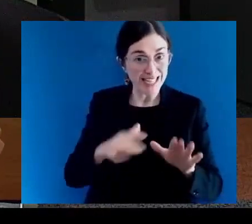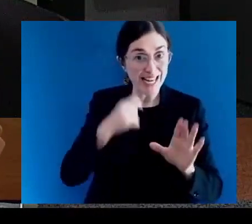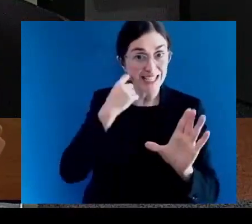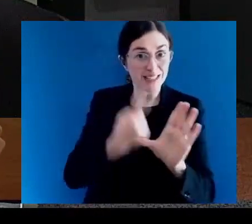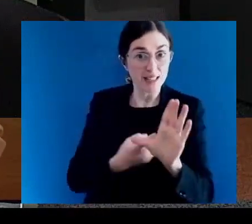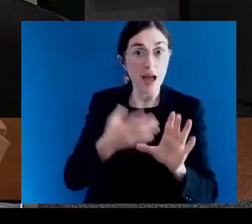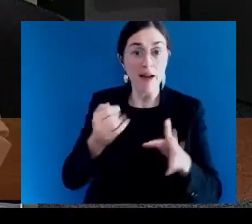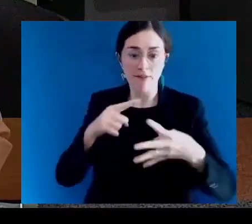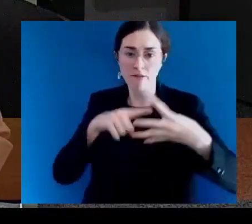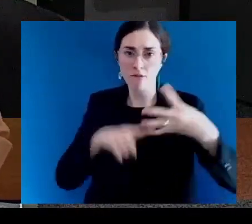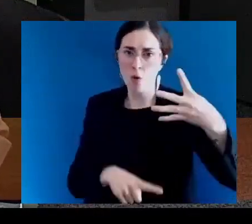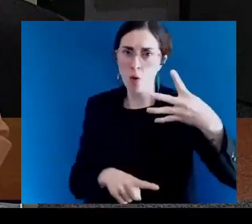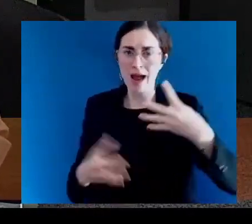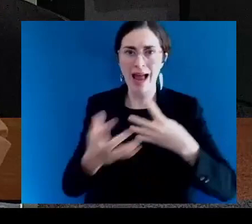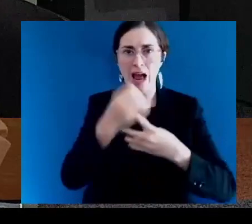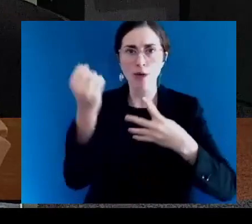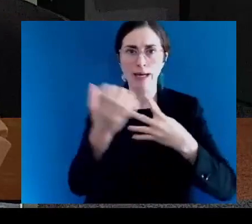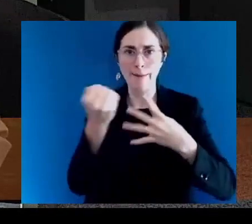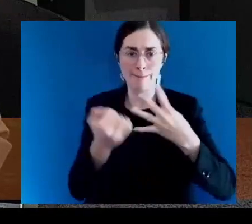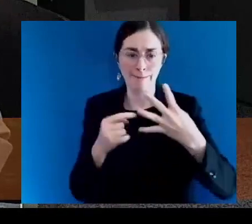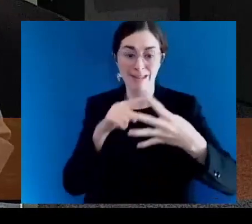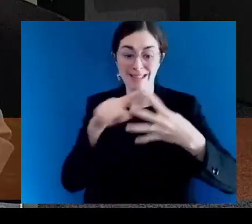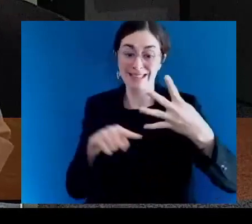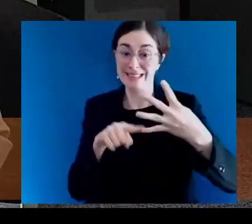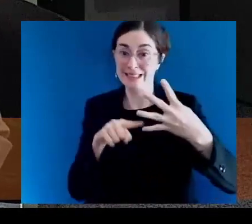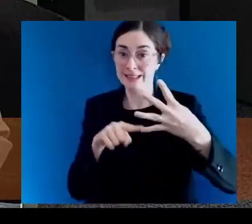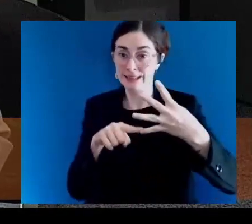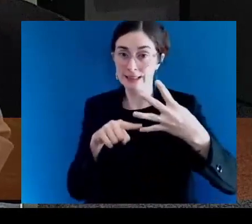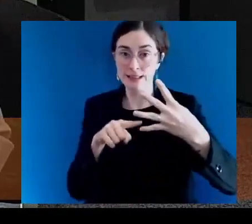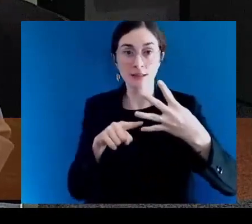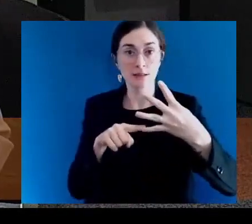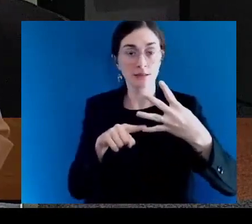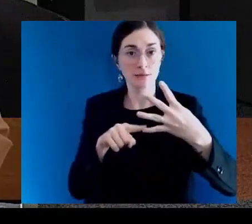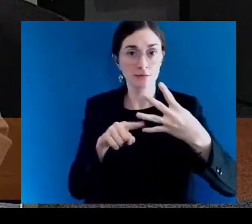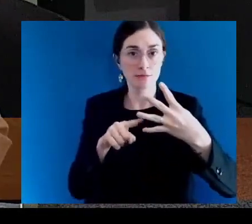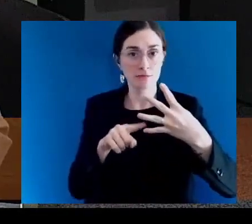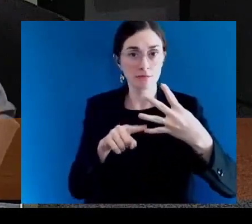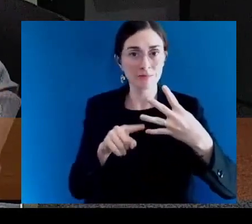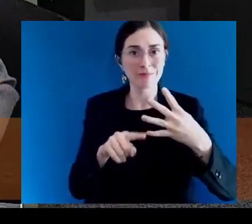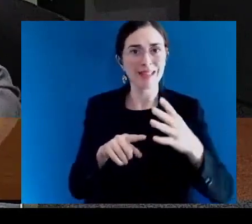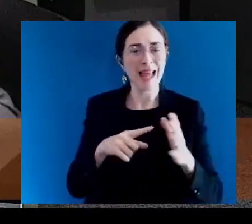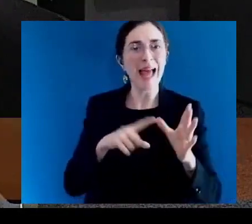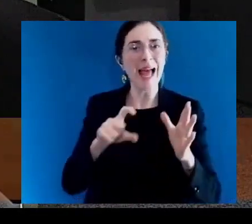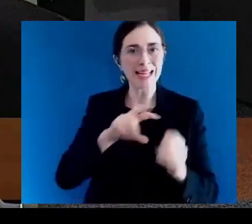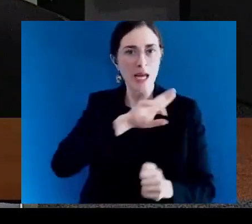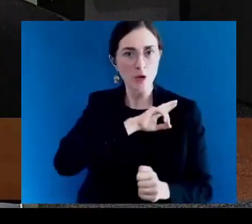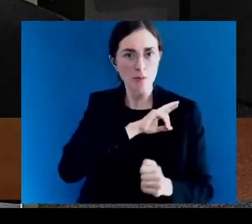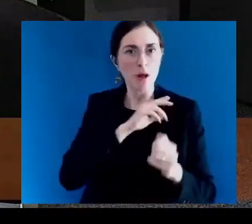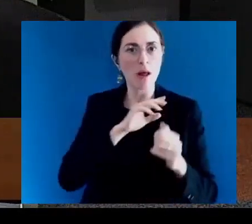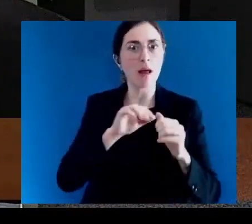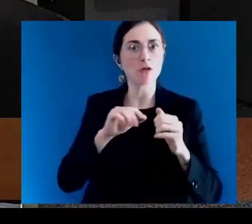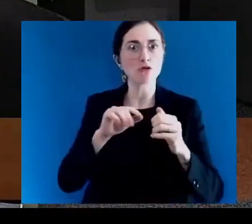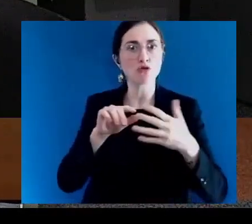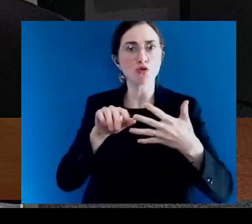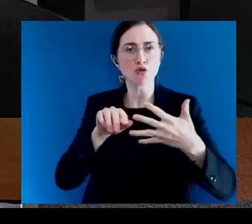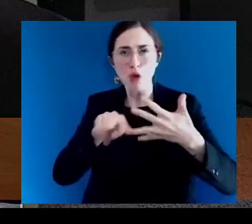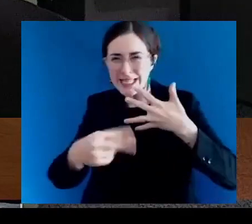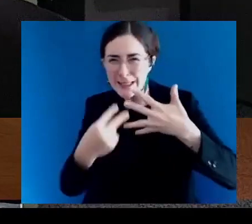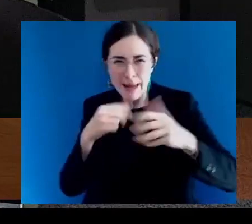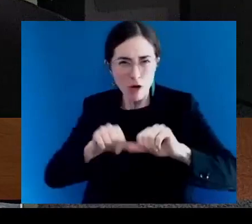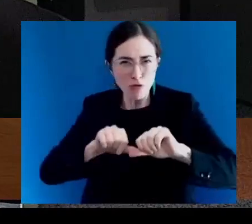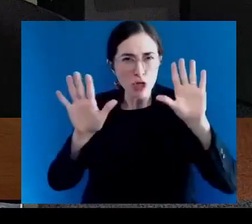there, like outcome 4, for example, is, well, the old name, is accountable and transparent in its efforts to transfer